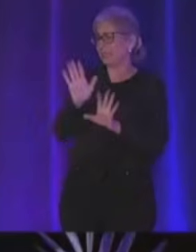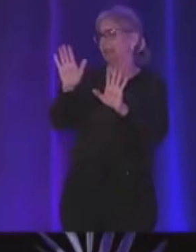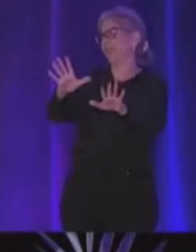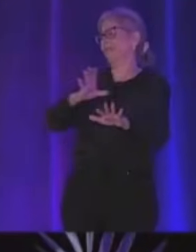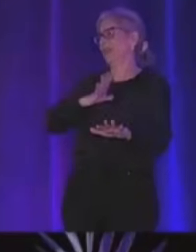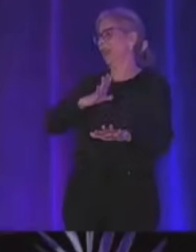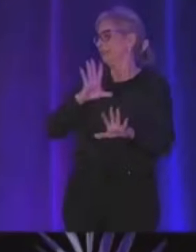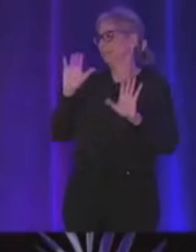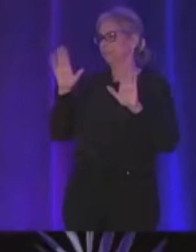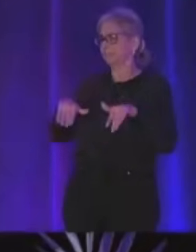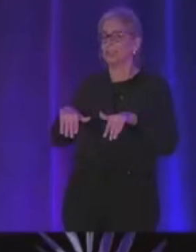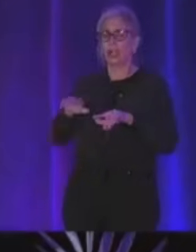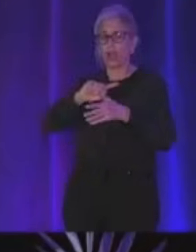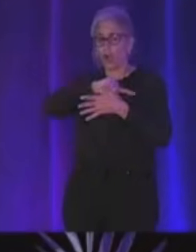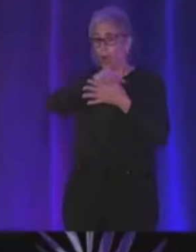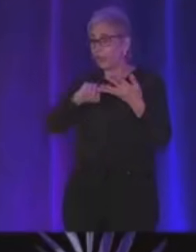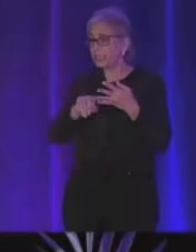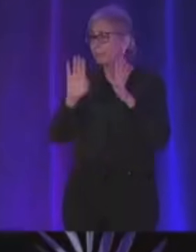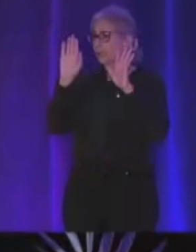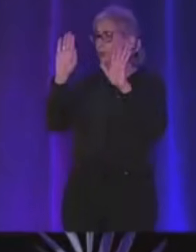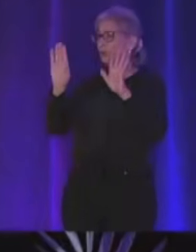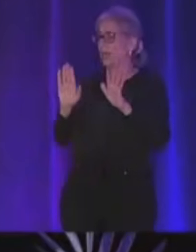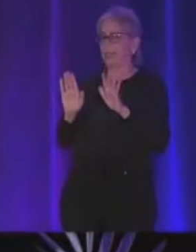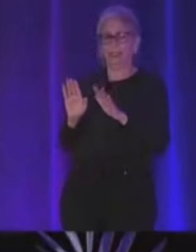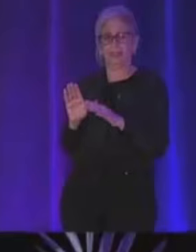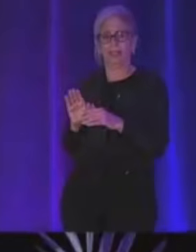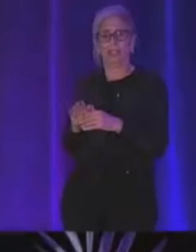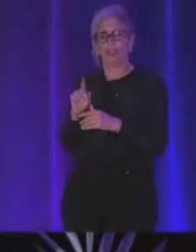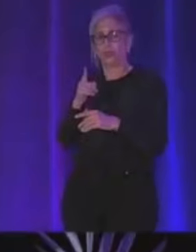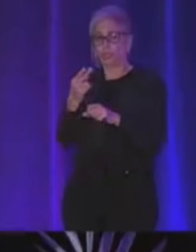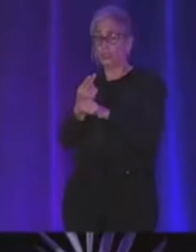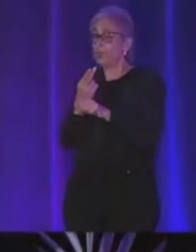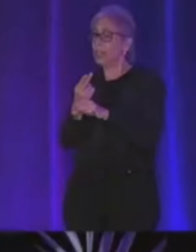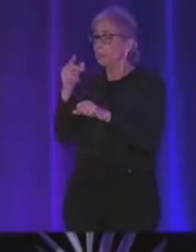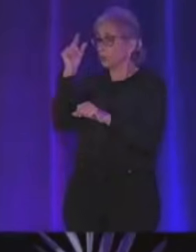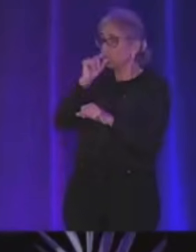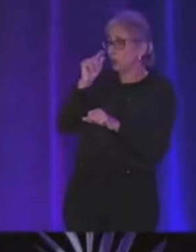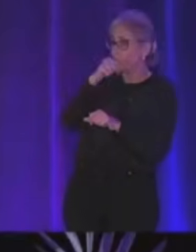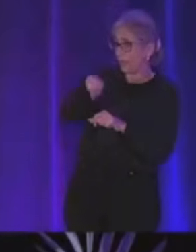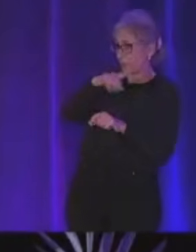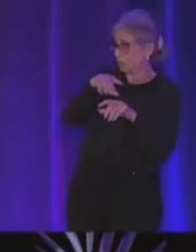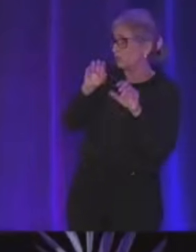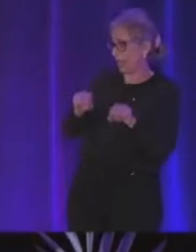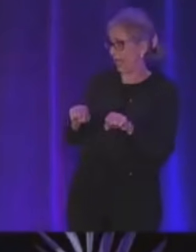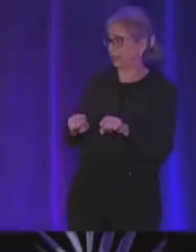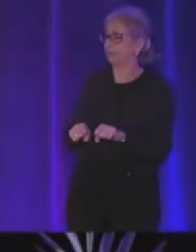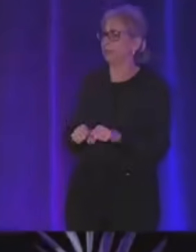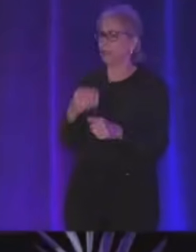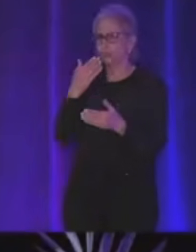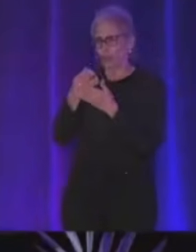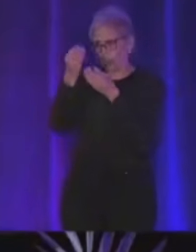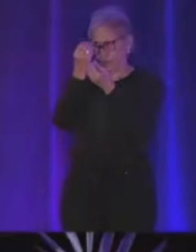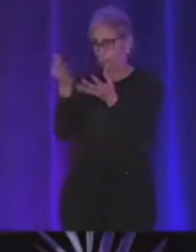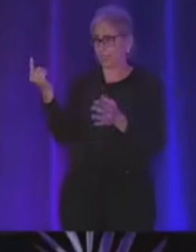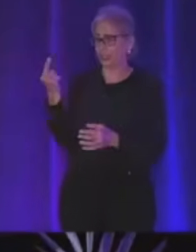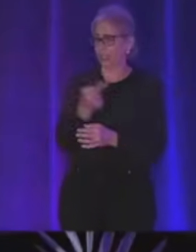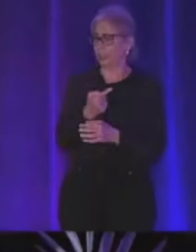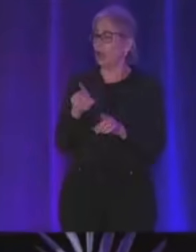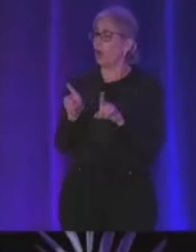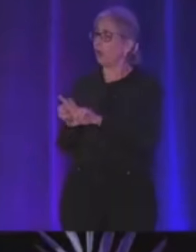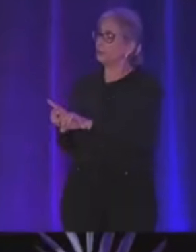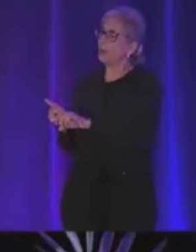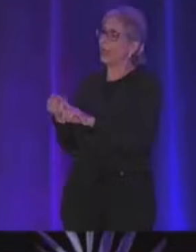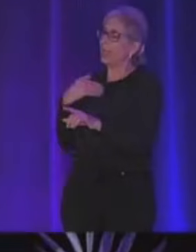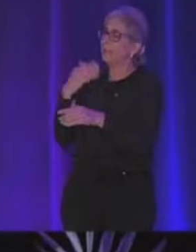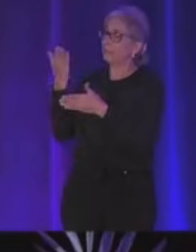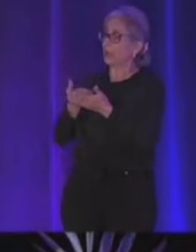okay. All these things have great SEO, so you can Google them or use these URLs. Good stuff. Also, I have a